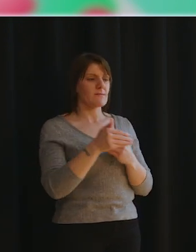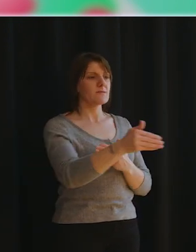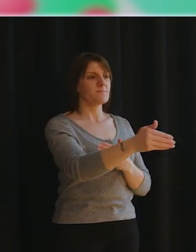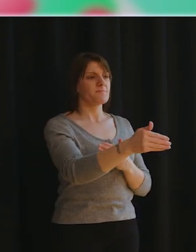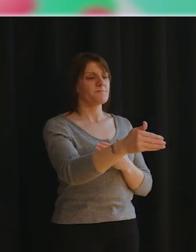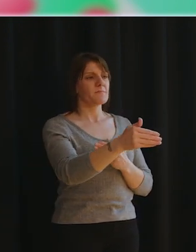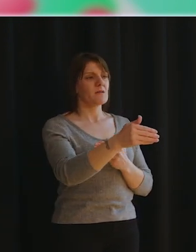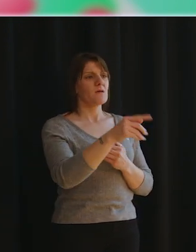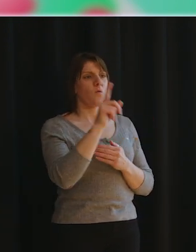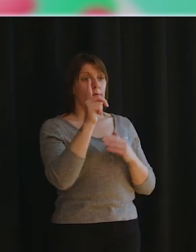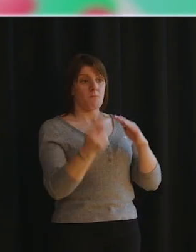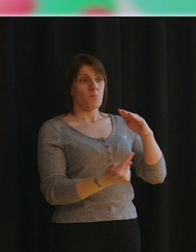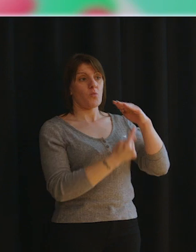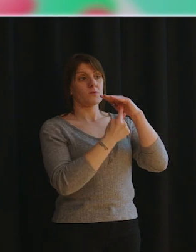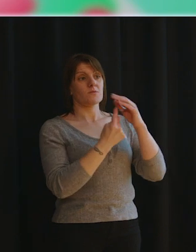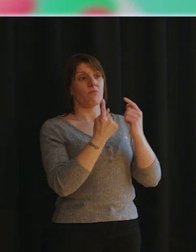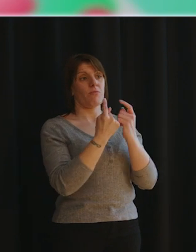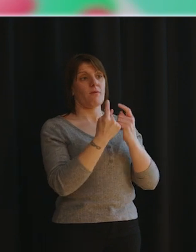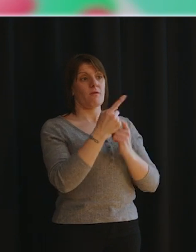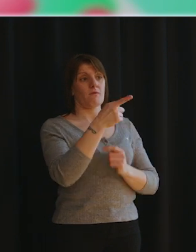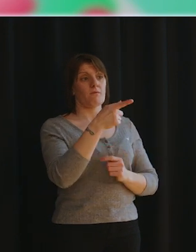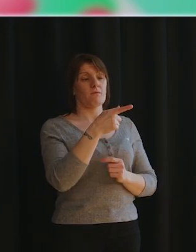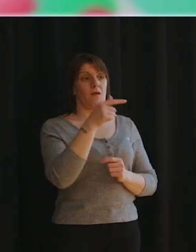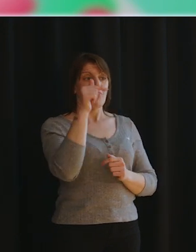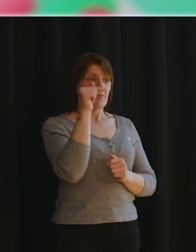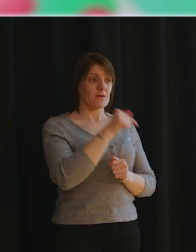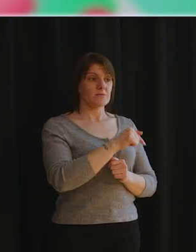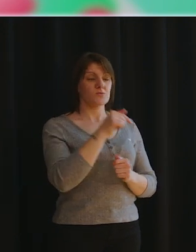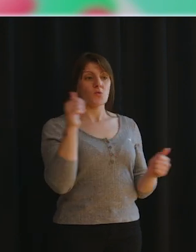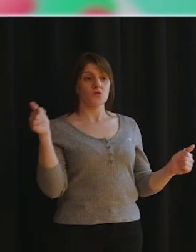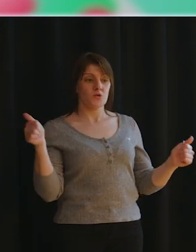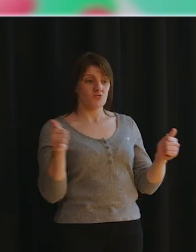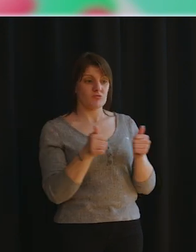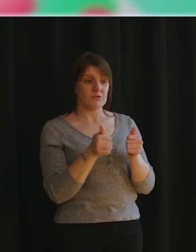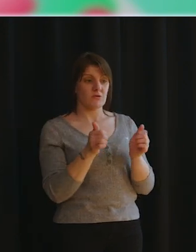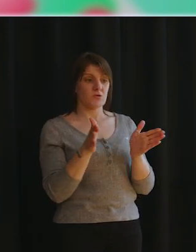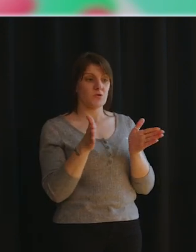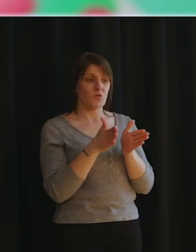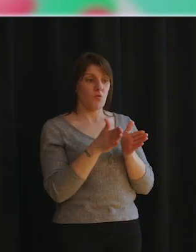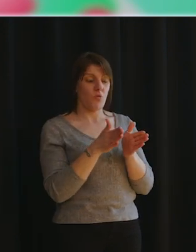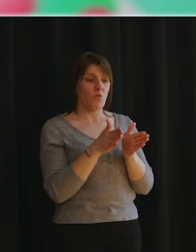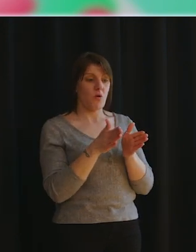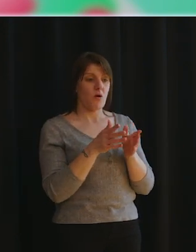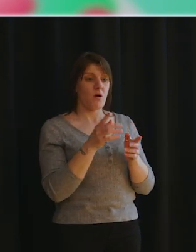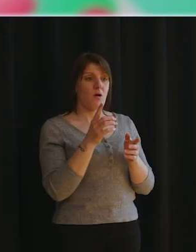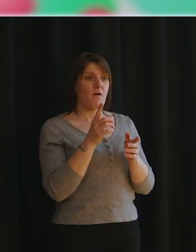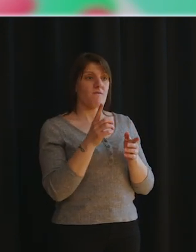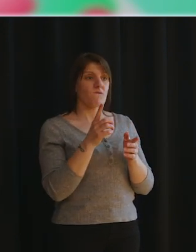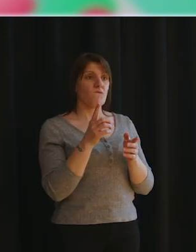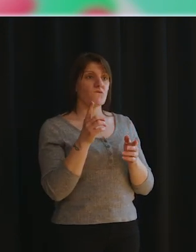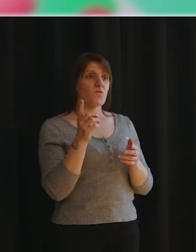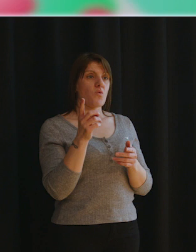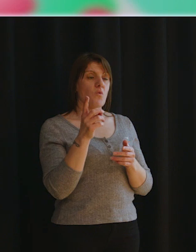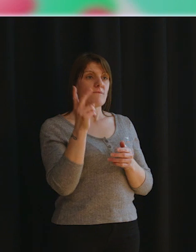the key things for this is not just restricted to a visual